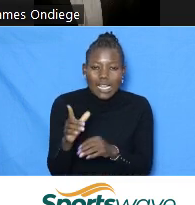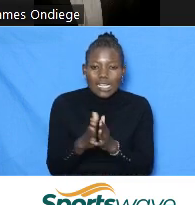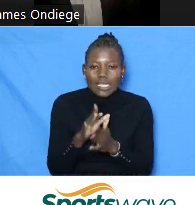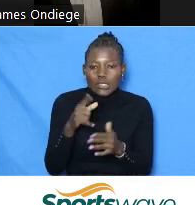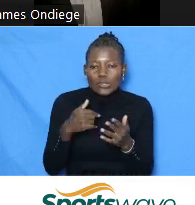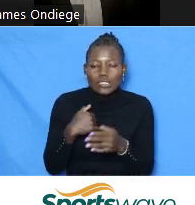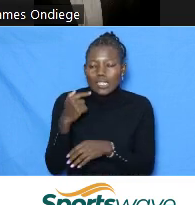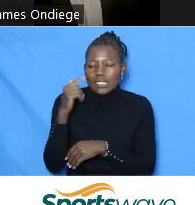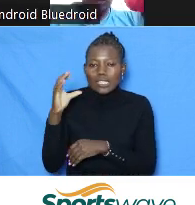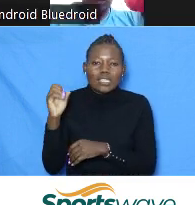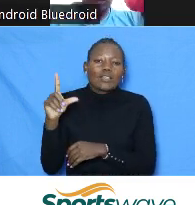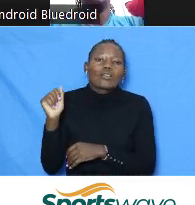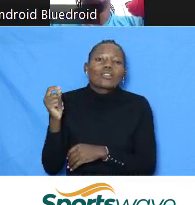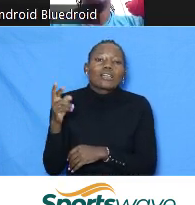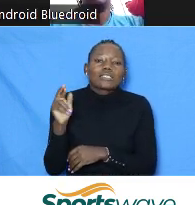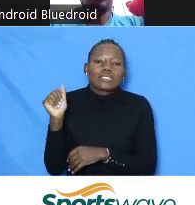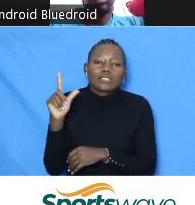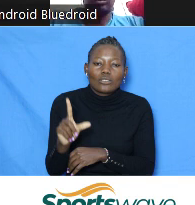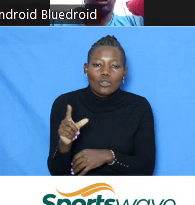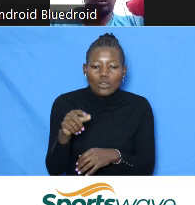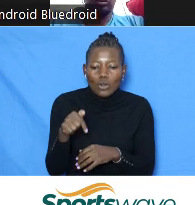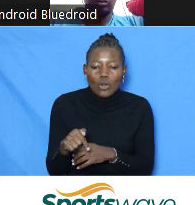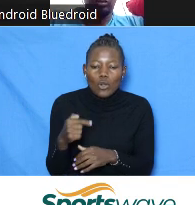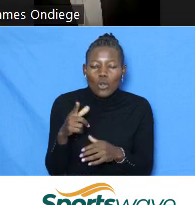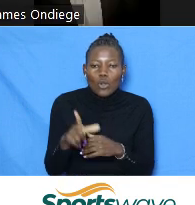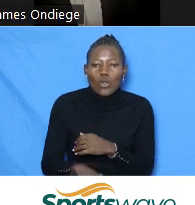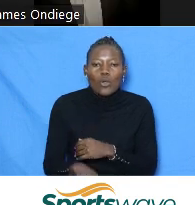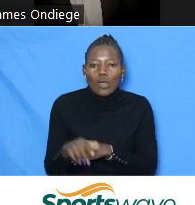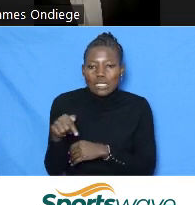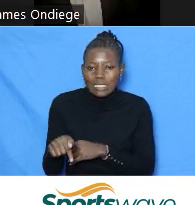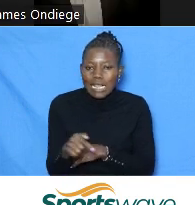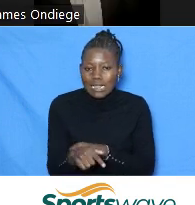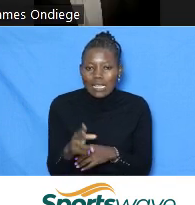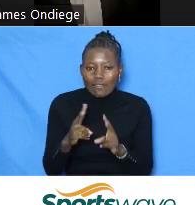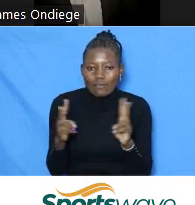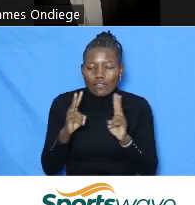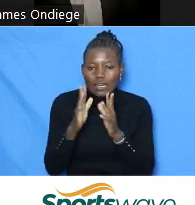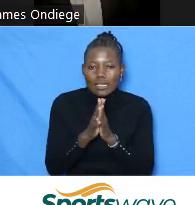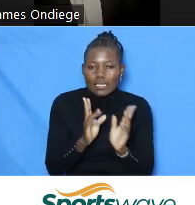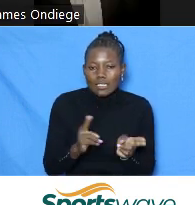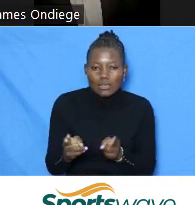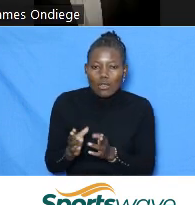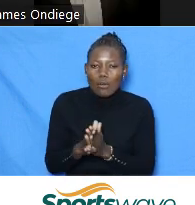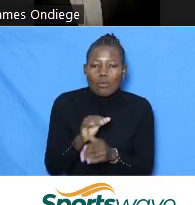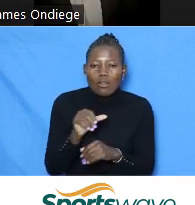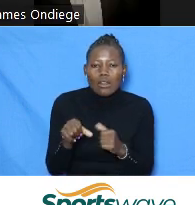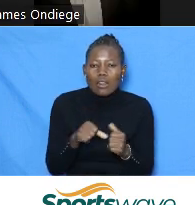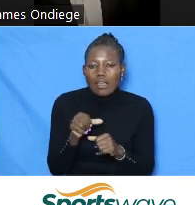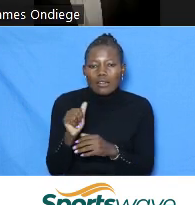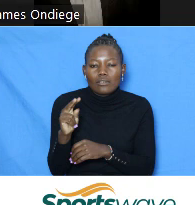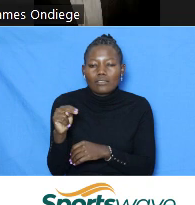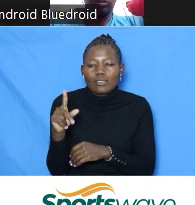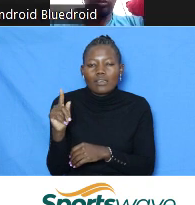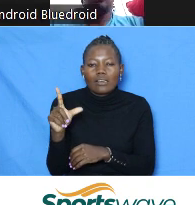collateral ligaments. Lower down into the legs, shin splints are very common. Around the ankle, you can get ankle